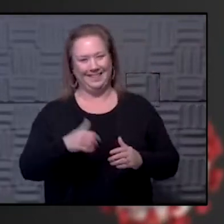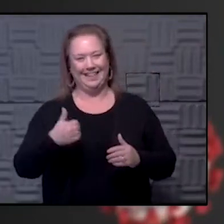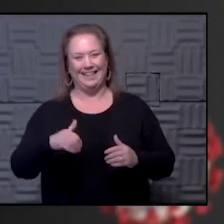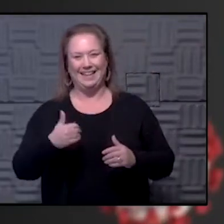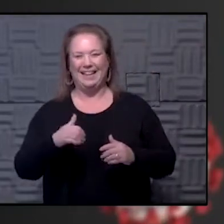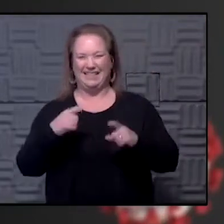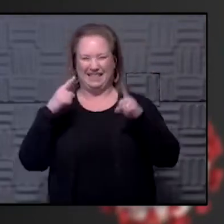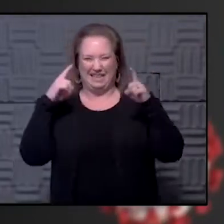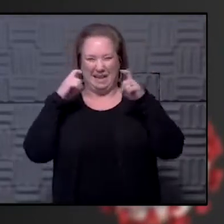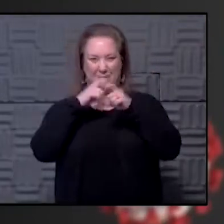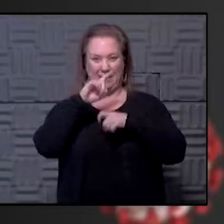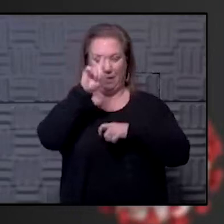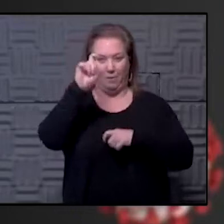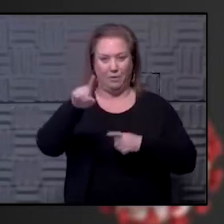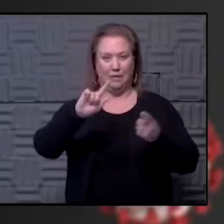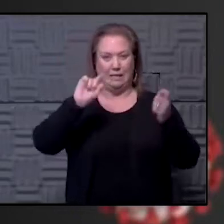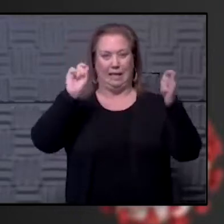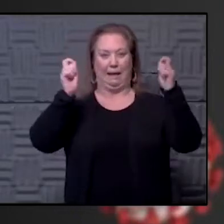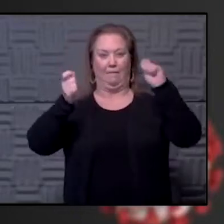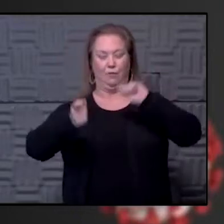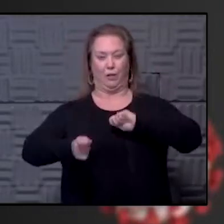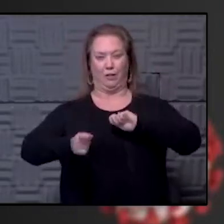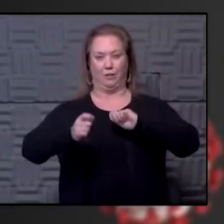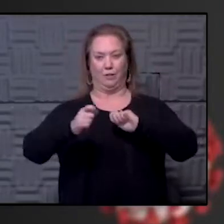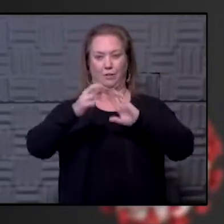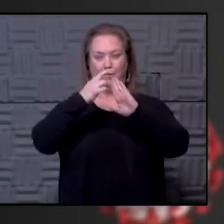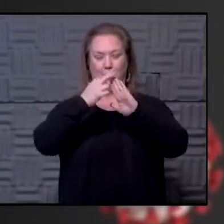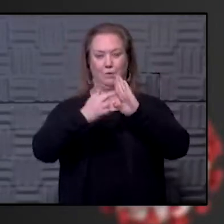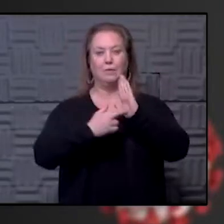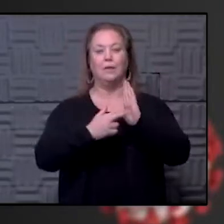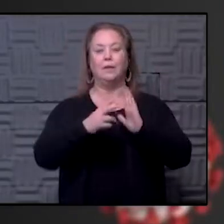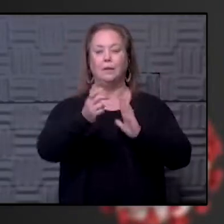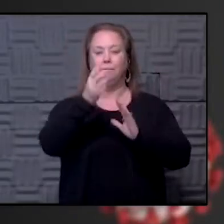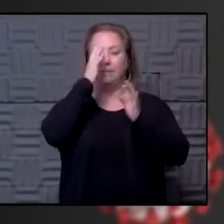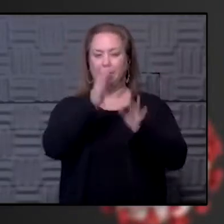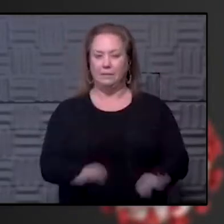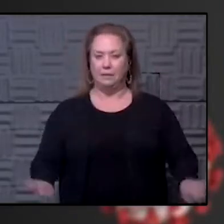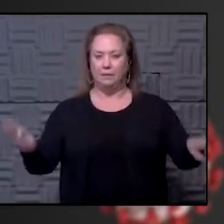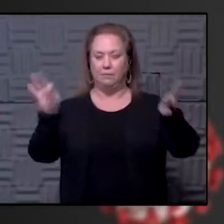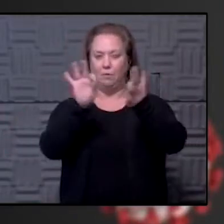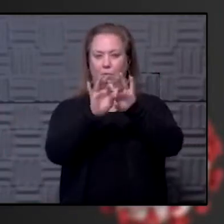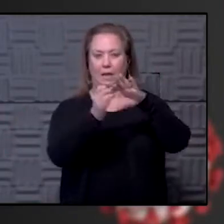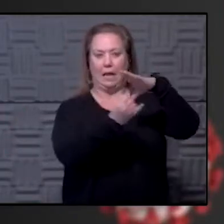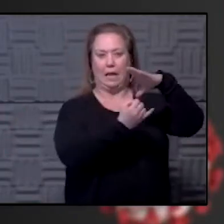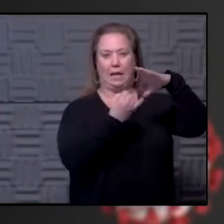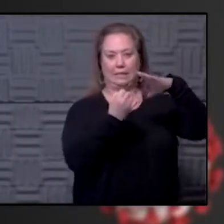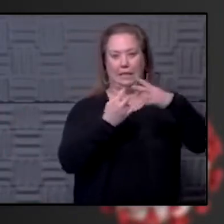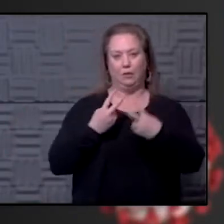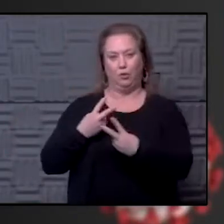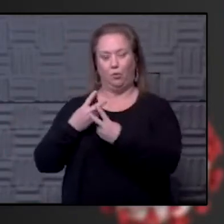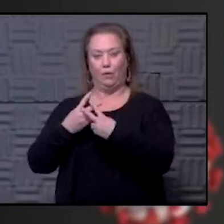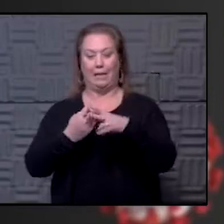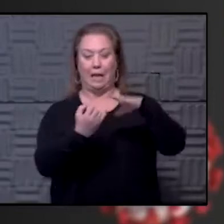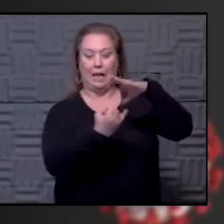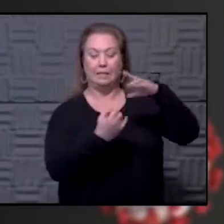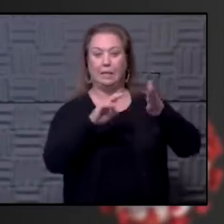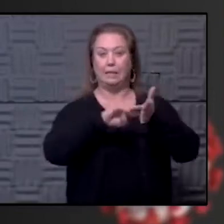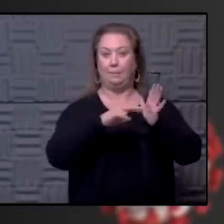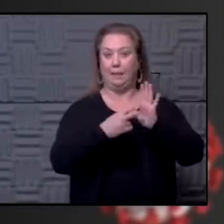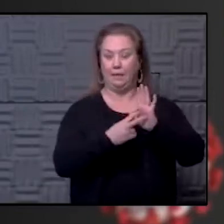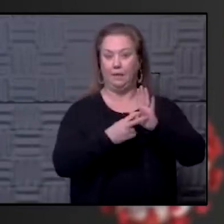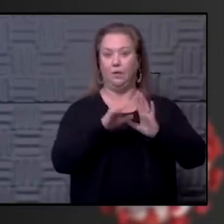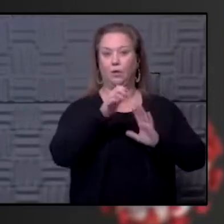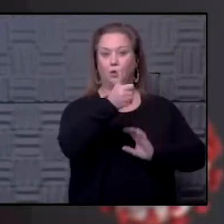is sort of complicated because they have changed their guidance. Now, it's important to distinguish isolation from quarantine. So isolation means that you